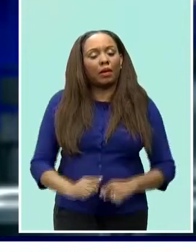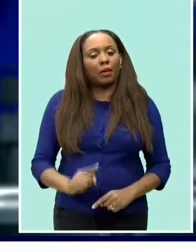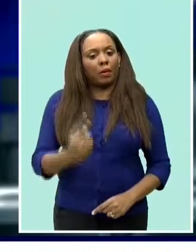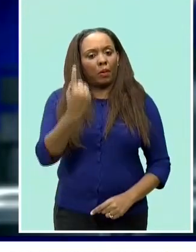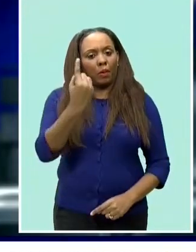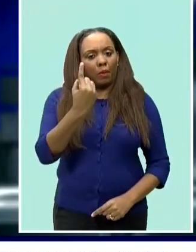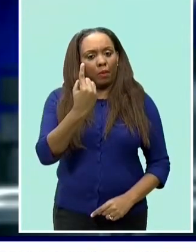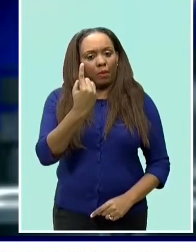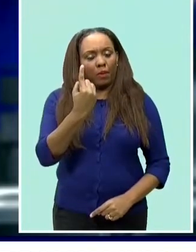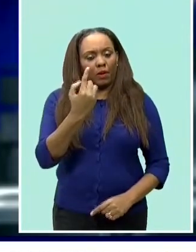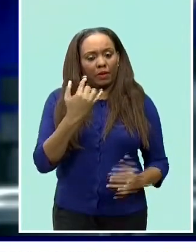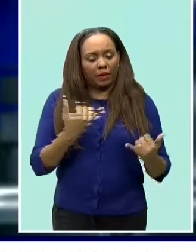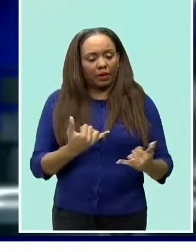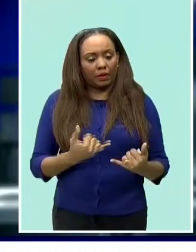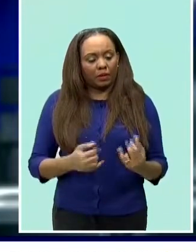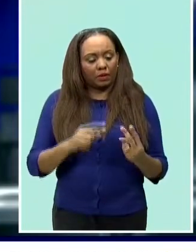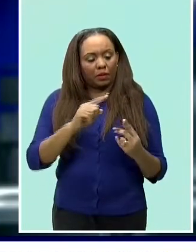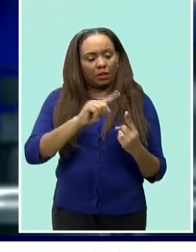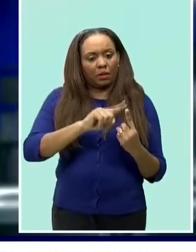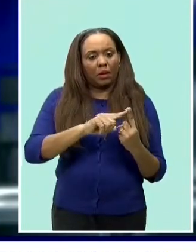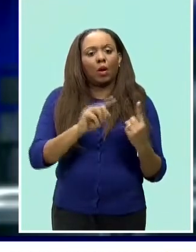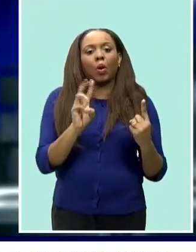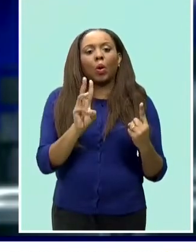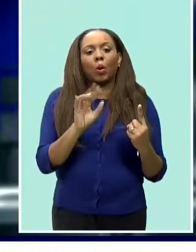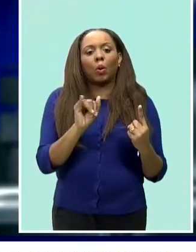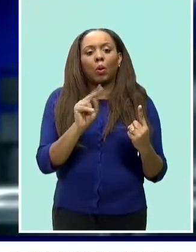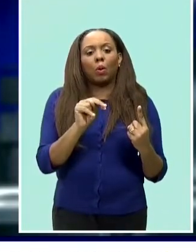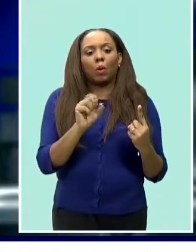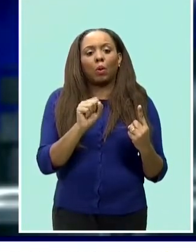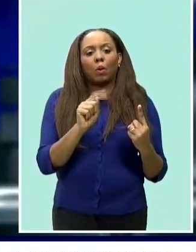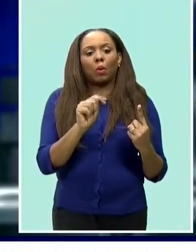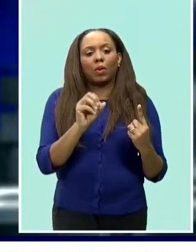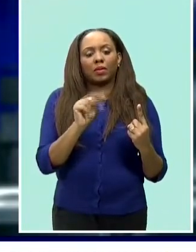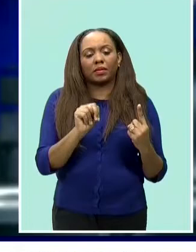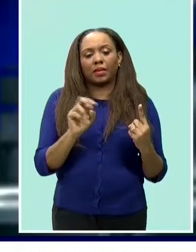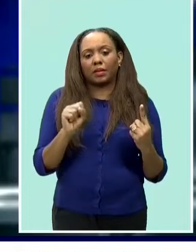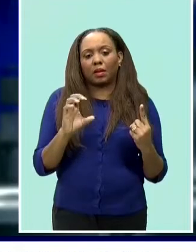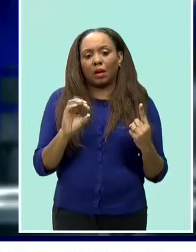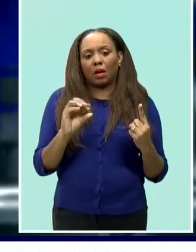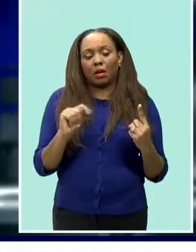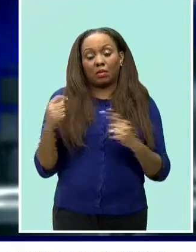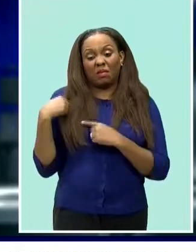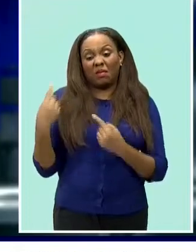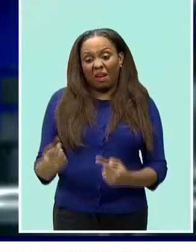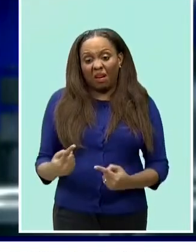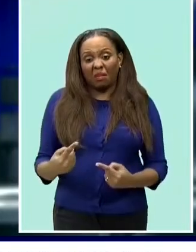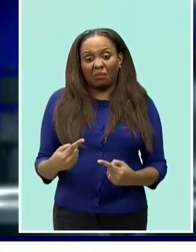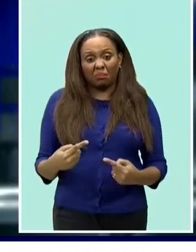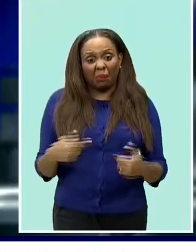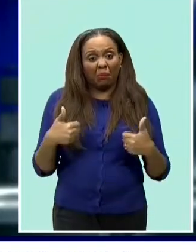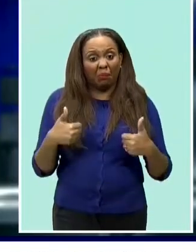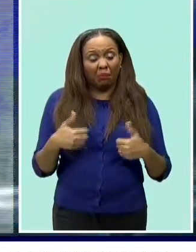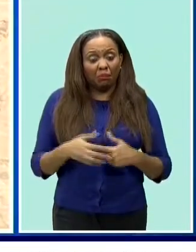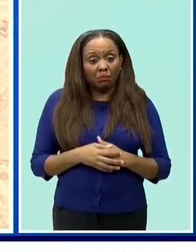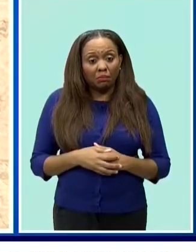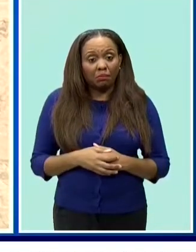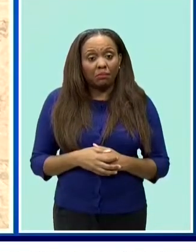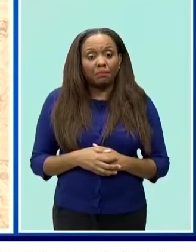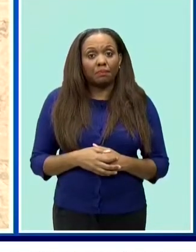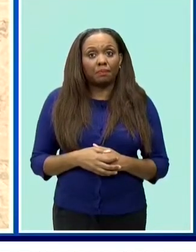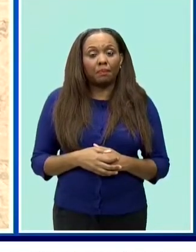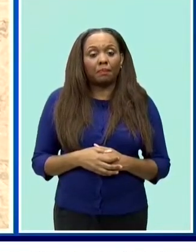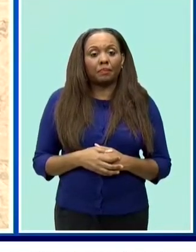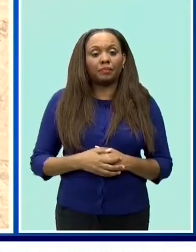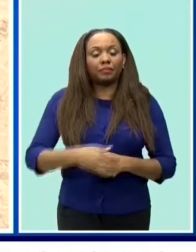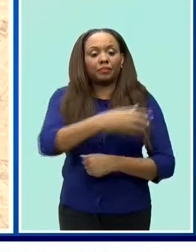Winston Scott Polyclinic, which is now a week old. And the minister says, so far, so good. The clinic